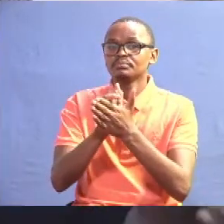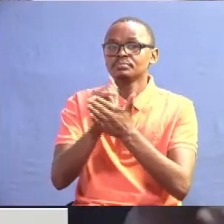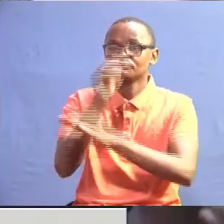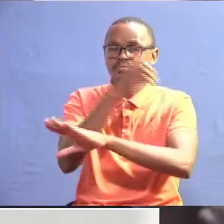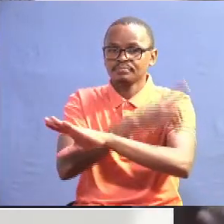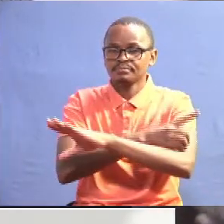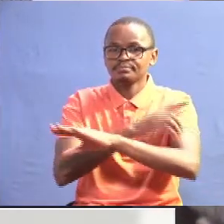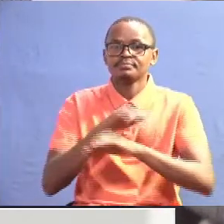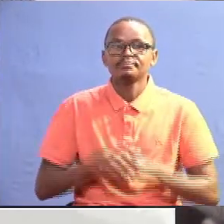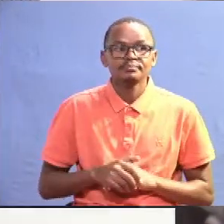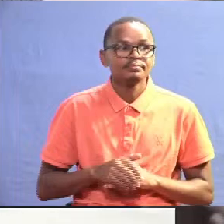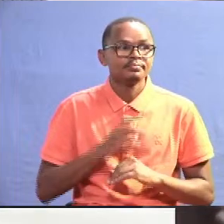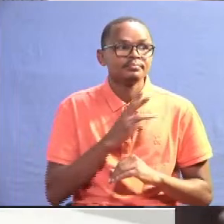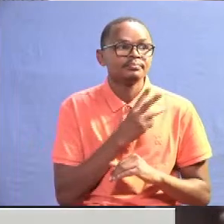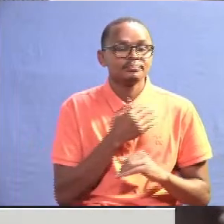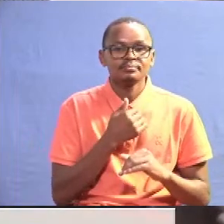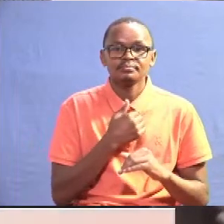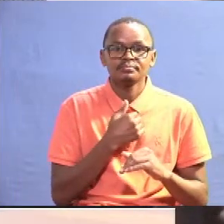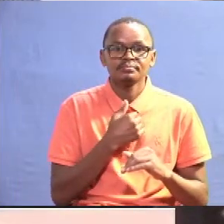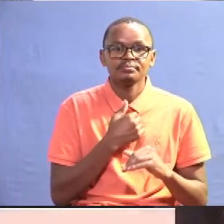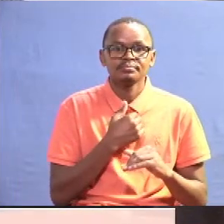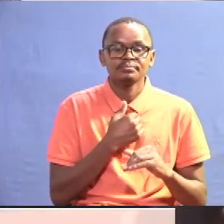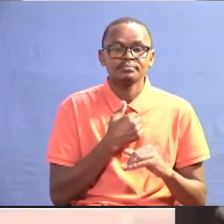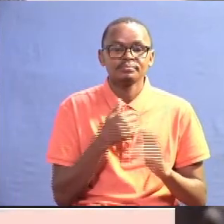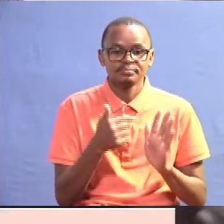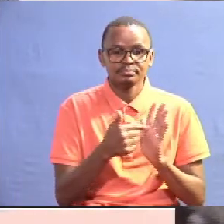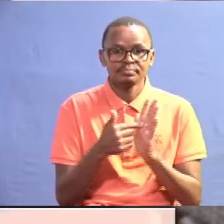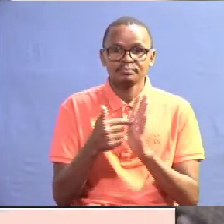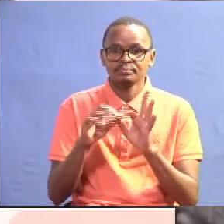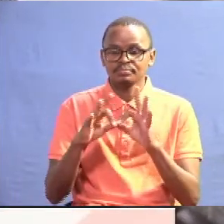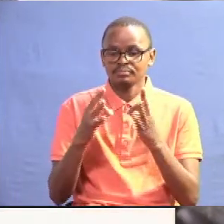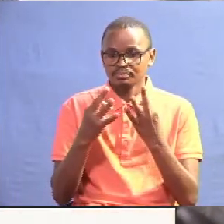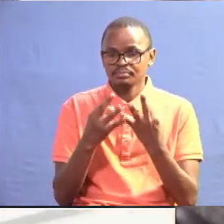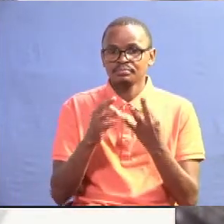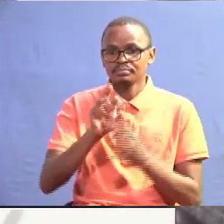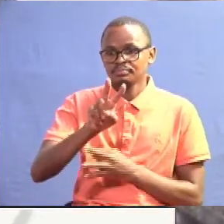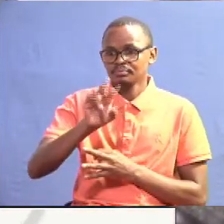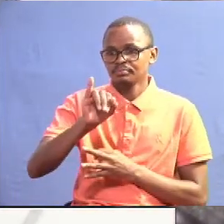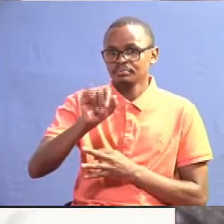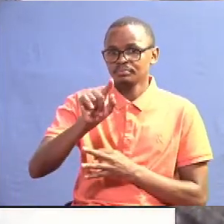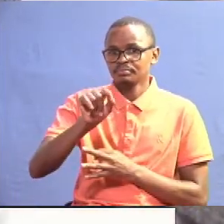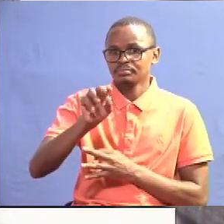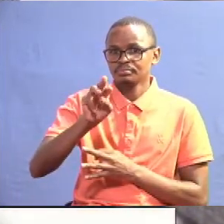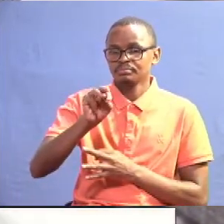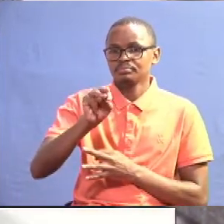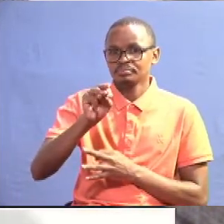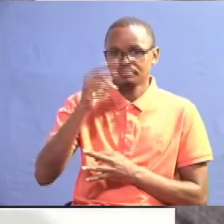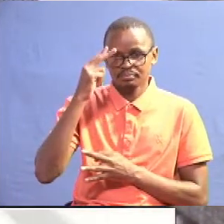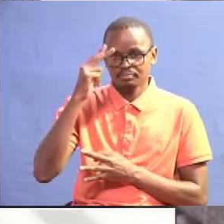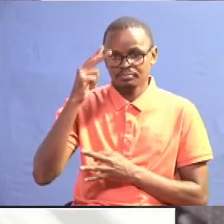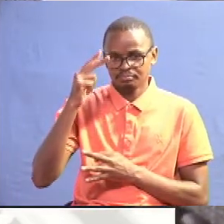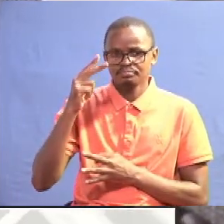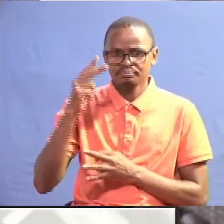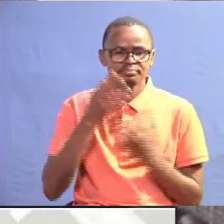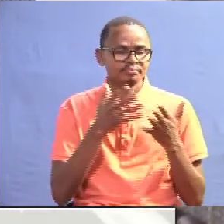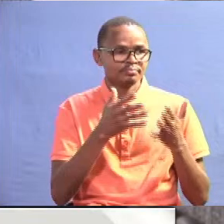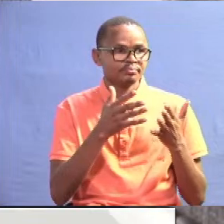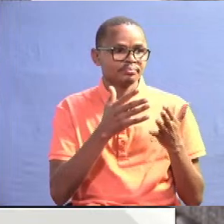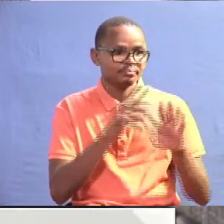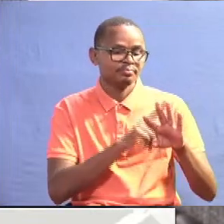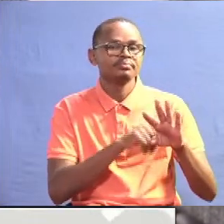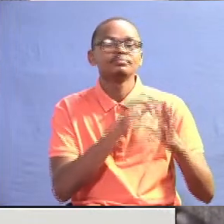day. We are having statements from the families of the victims and also the witnesses who are present on that